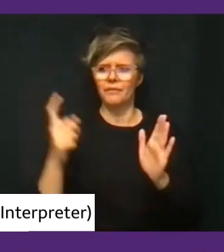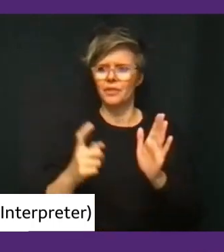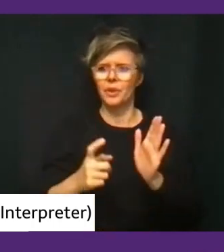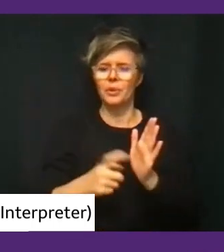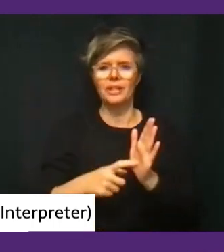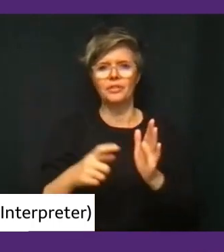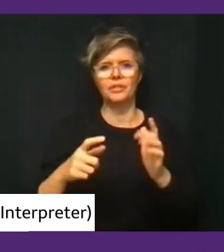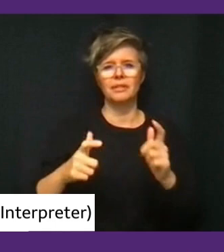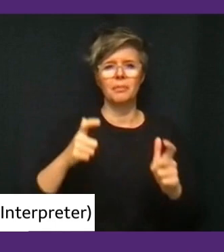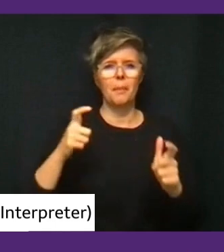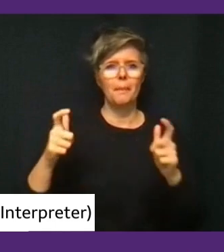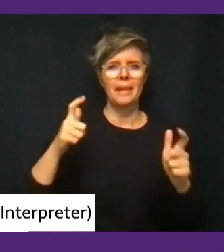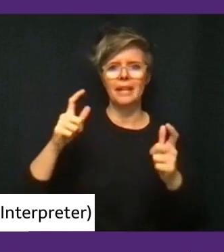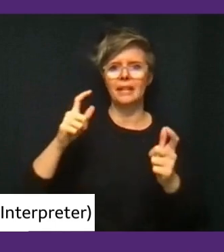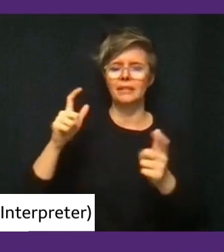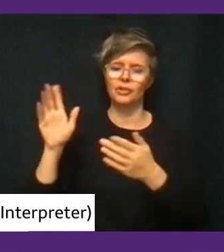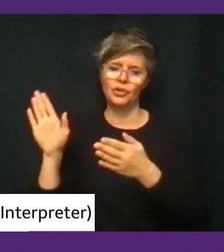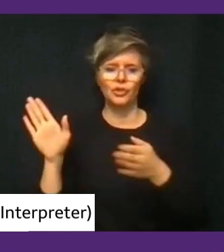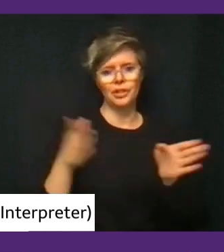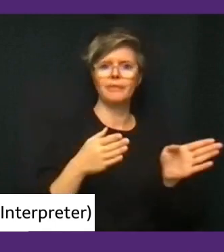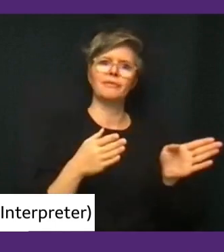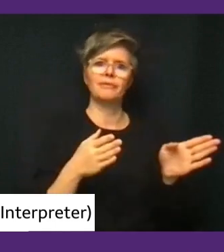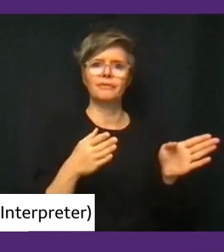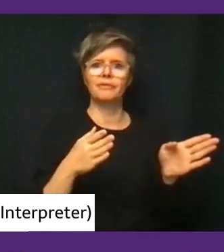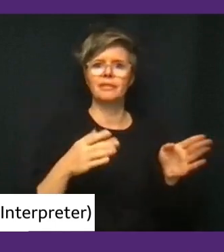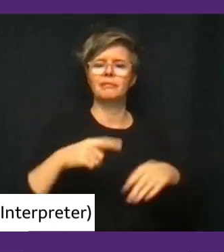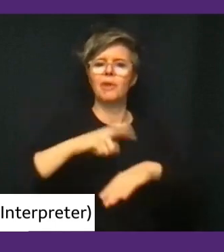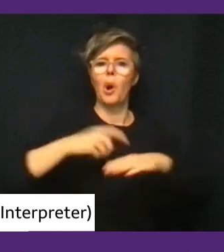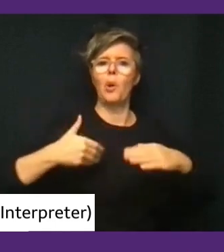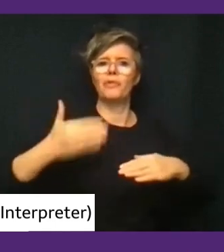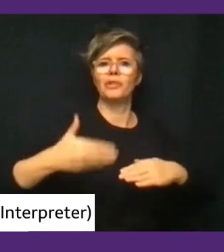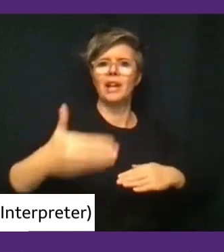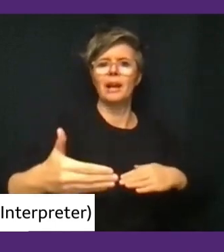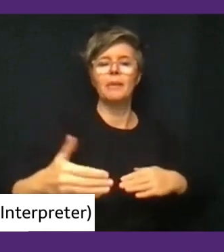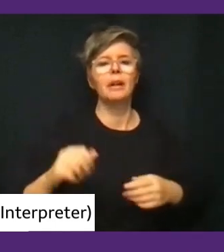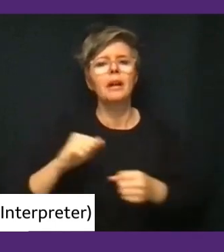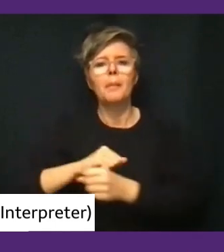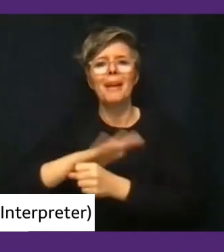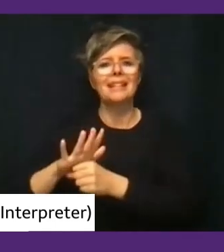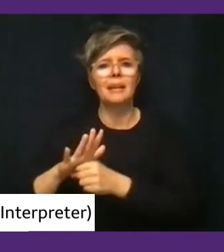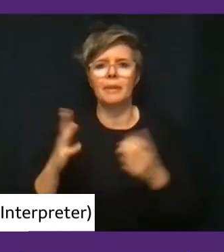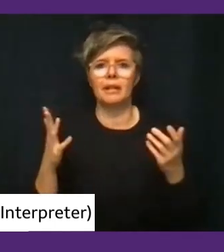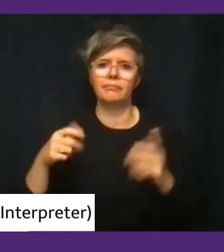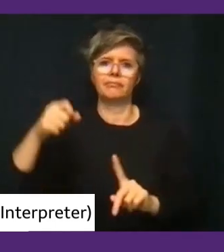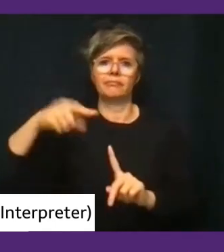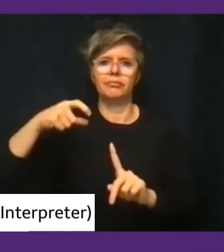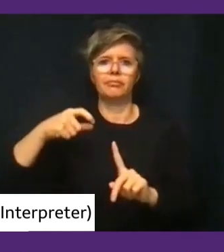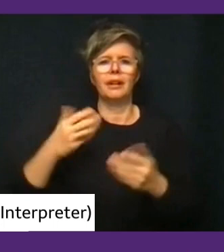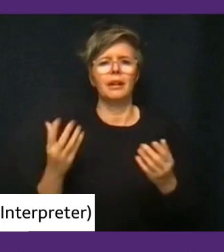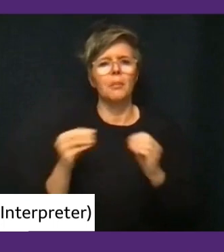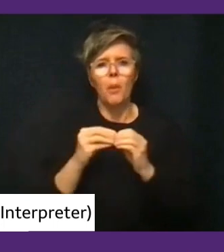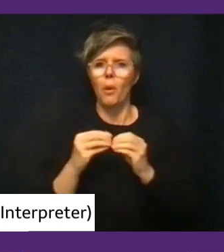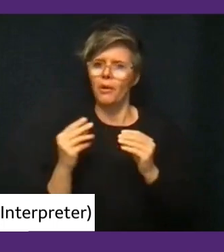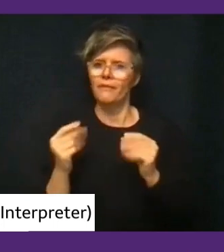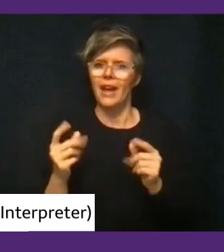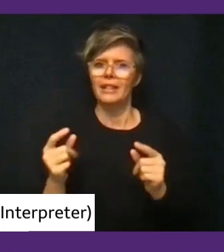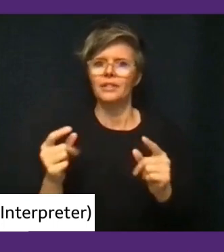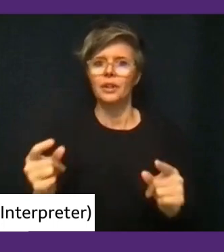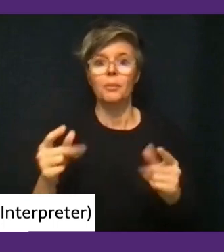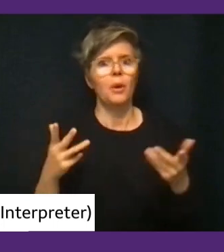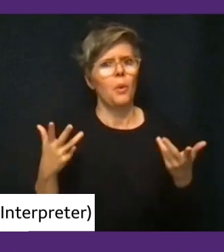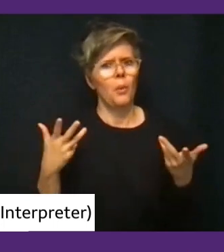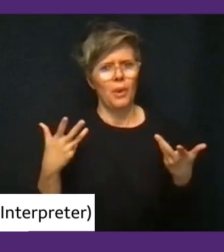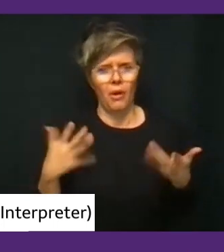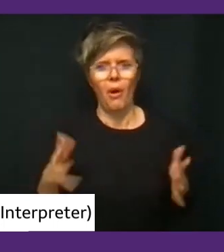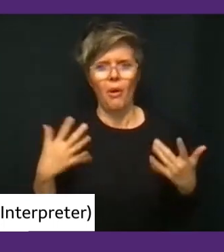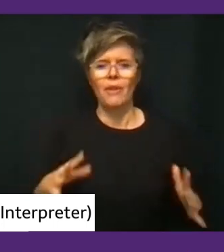the pandemic perhaps accelerated a little bit, we were already on that slope of